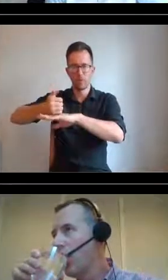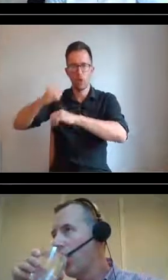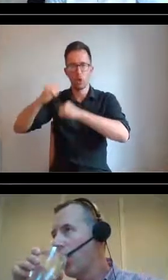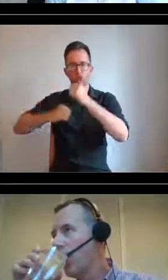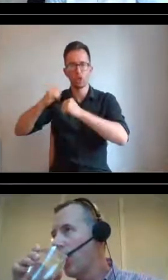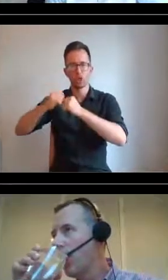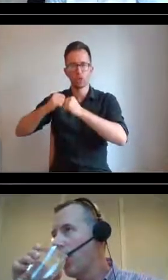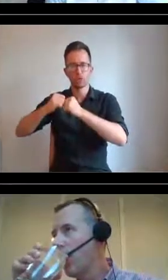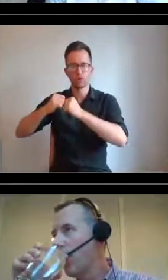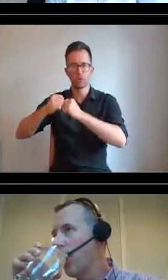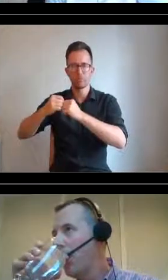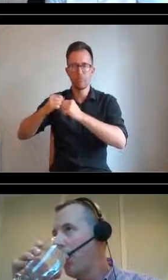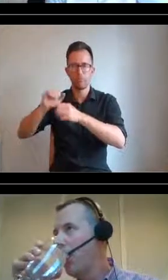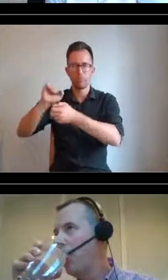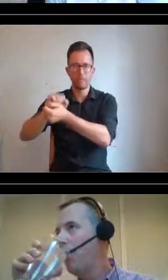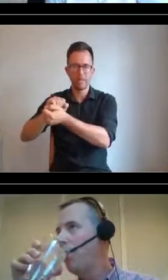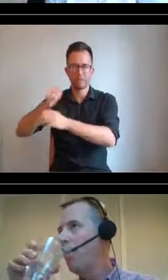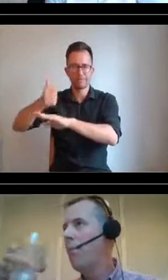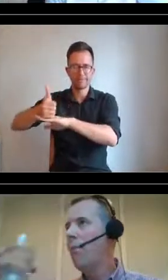compound.